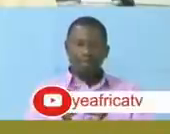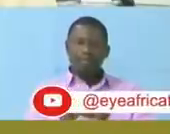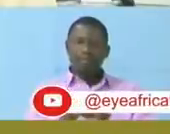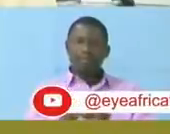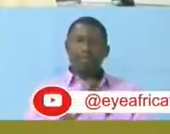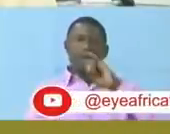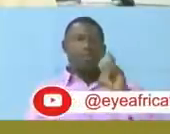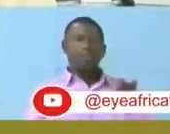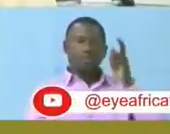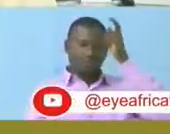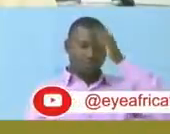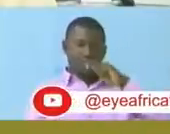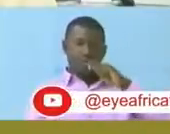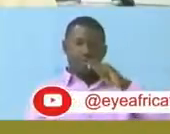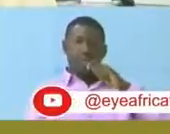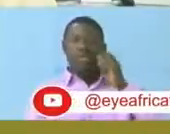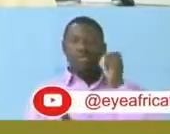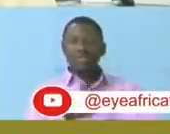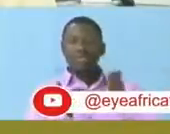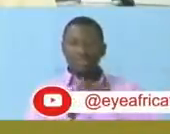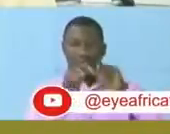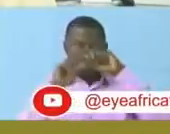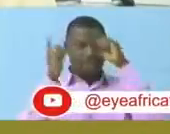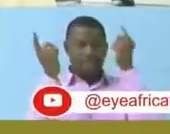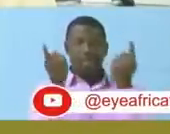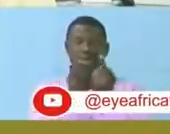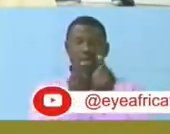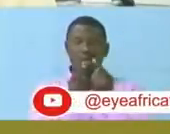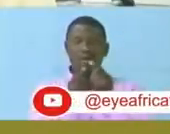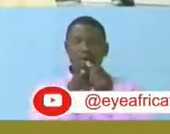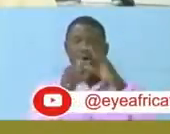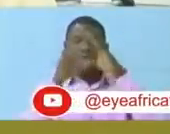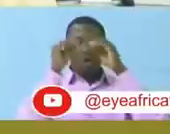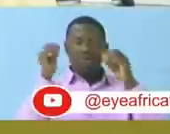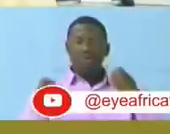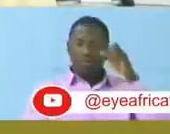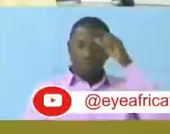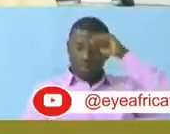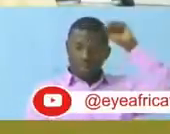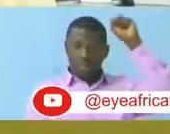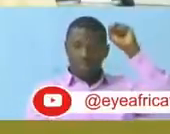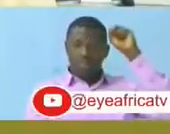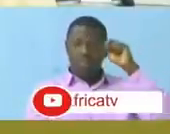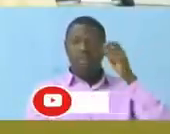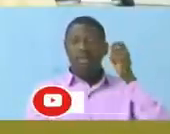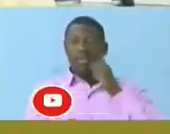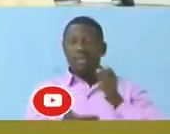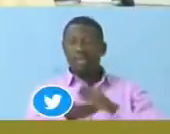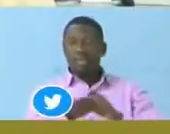Secretary General, Office of the President. Secretary General, President of the Office of the President. Secretary of State for Interior,